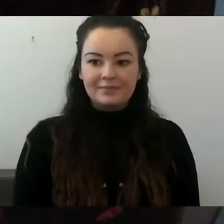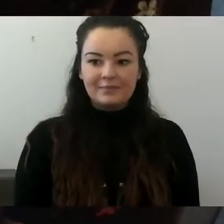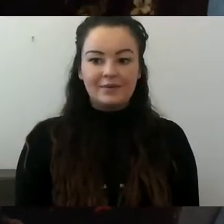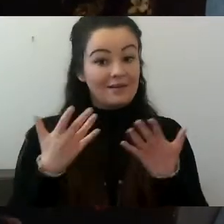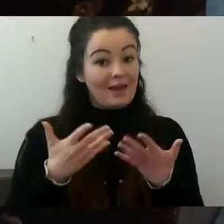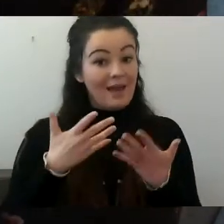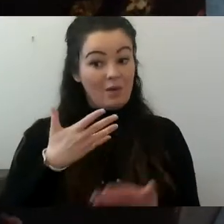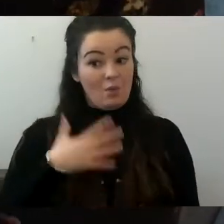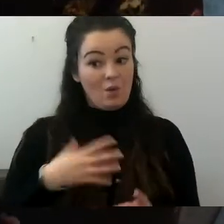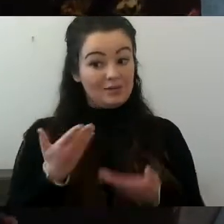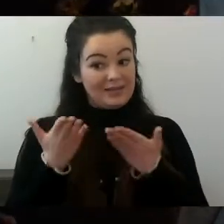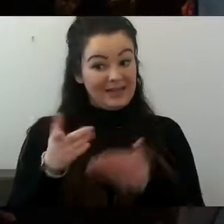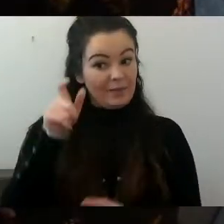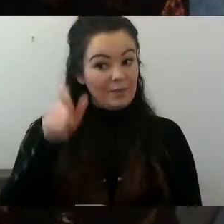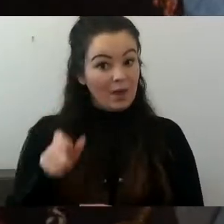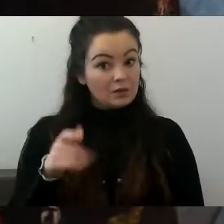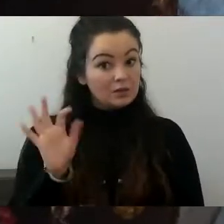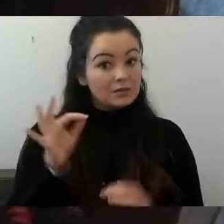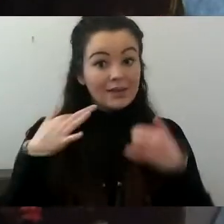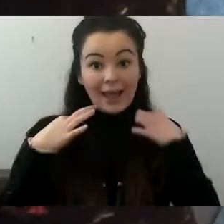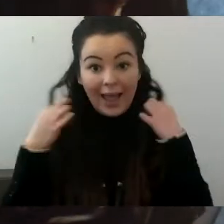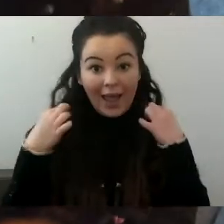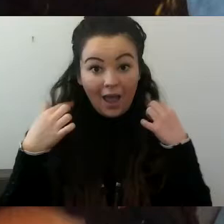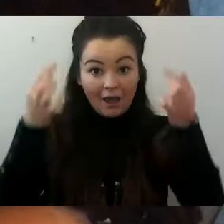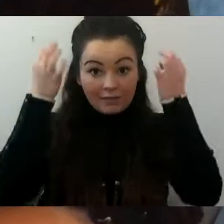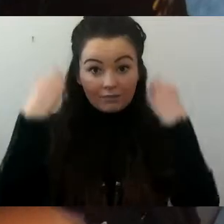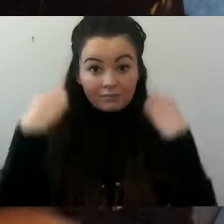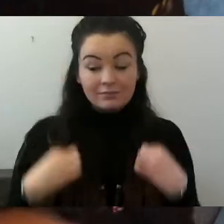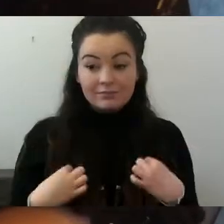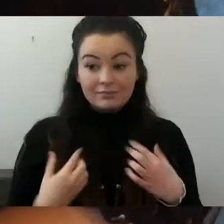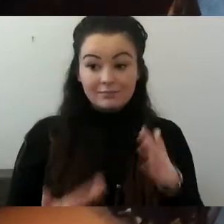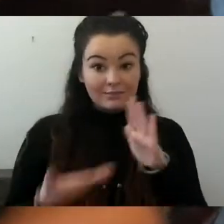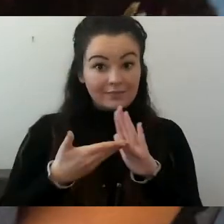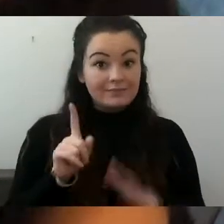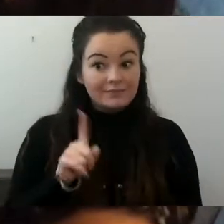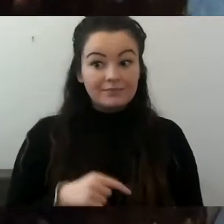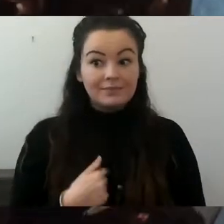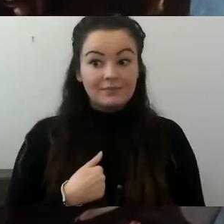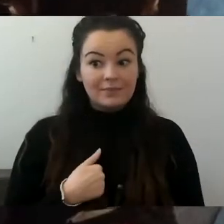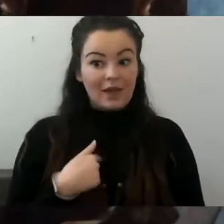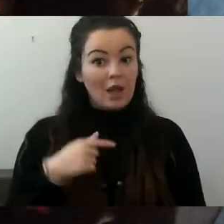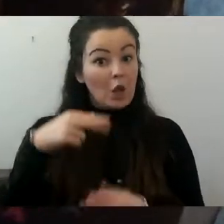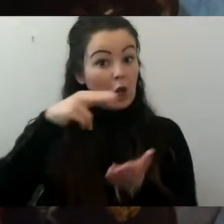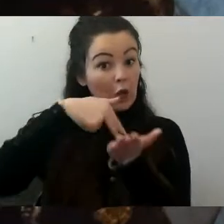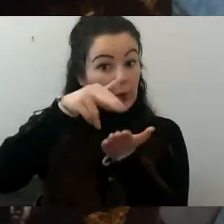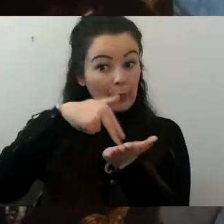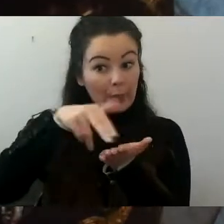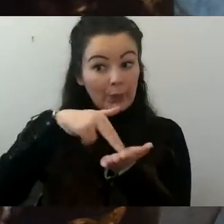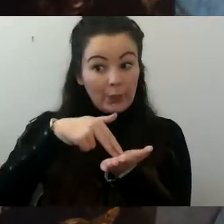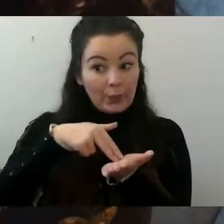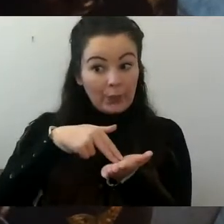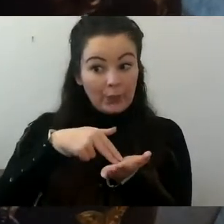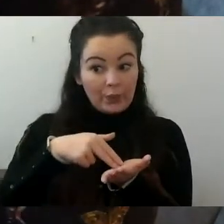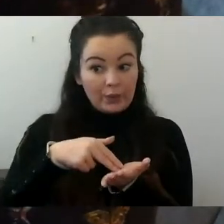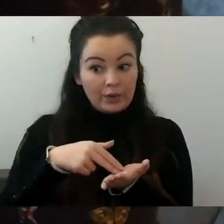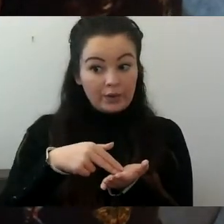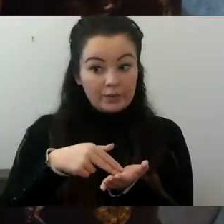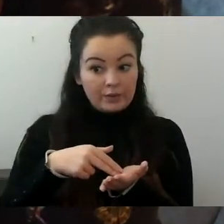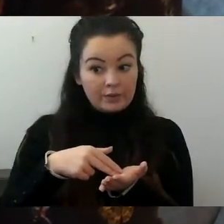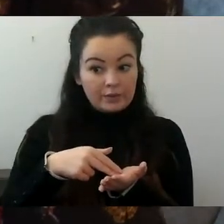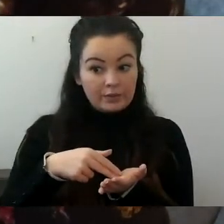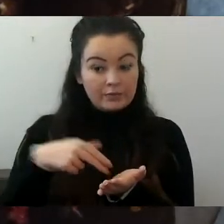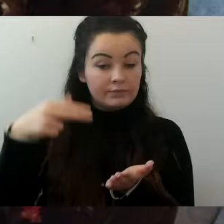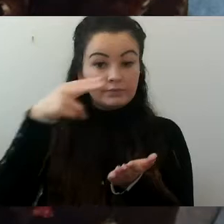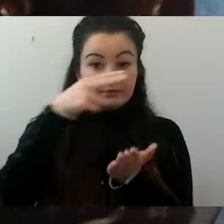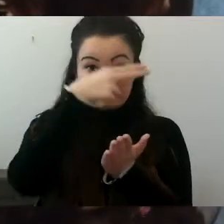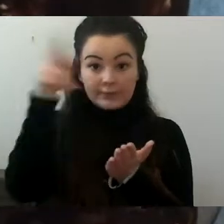There we go. Now I want to give my person some hair. So what I'm going to do, I'm going to get some PVA glue.